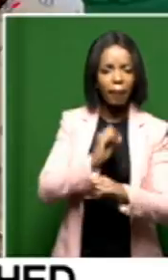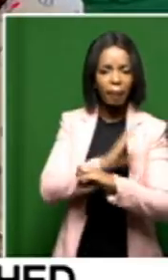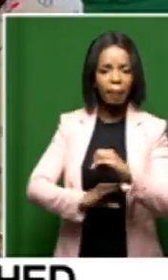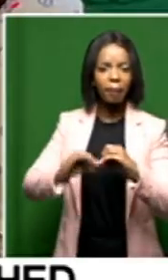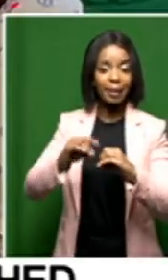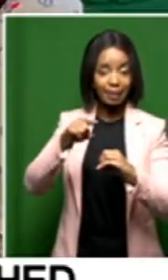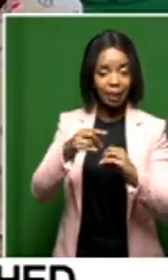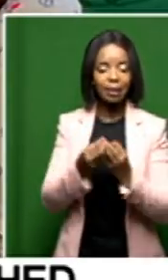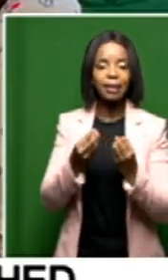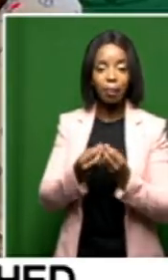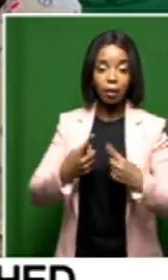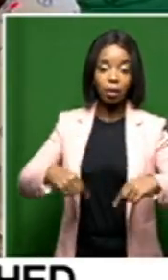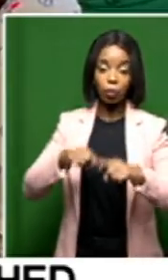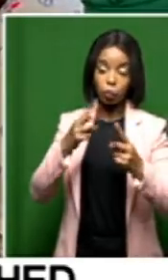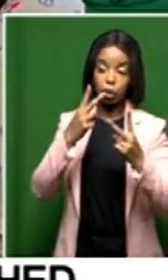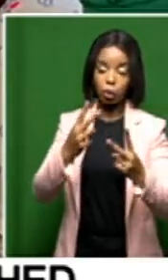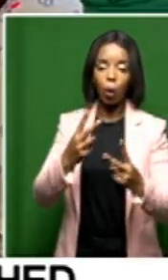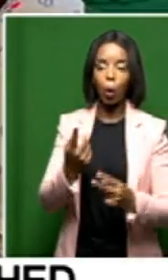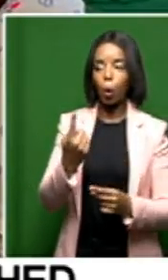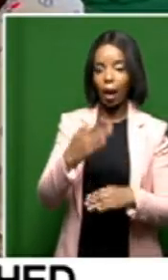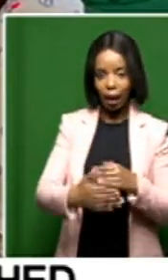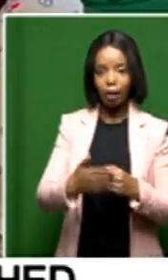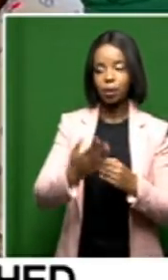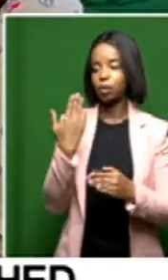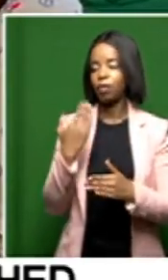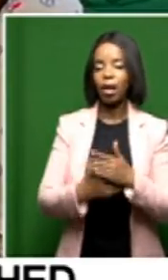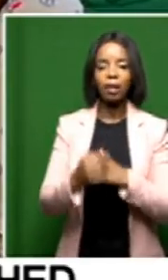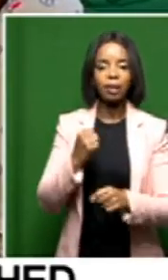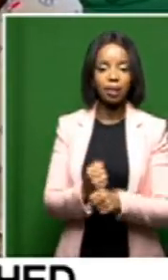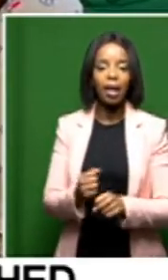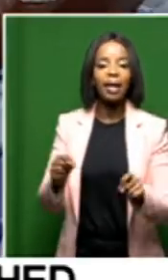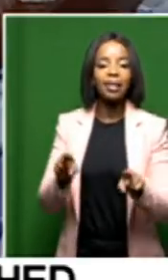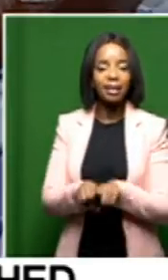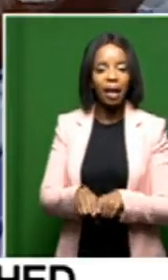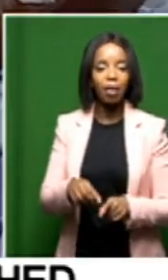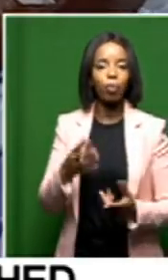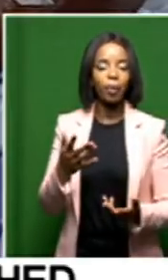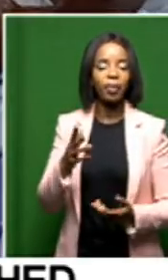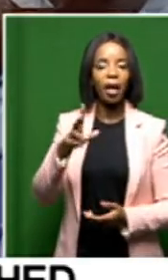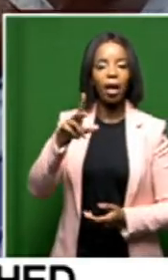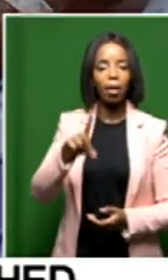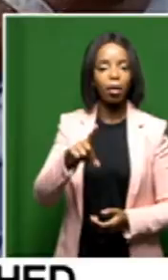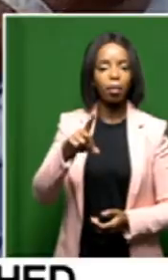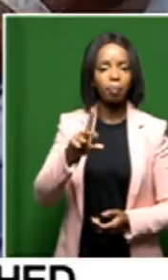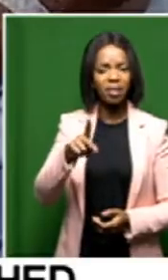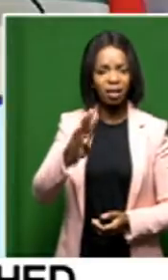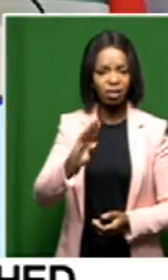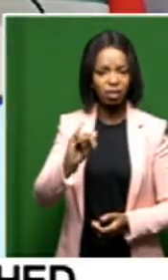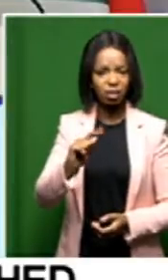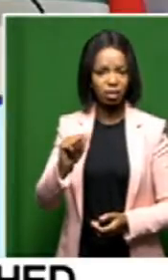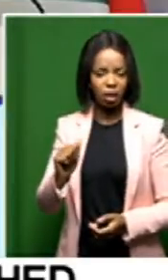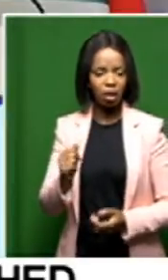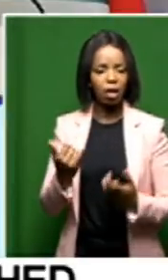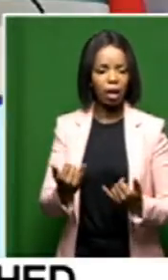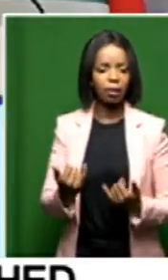is something that we saw happening at the end of last year with Omicron and, of course, with Beta. I mean, this is the standard of our scientists that are actually